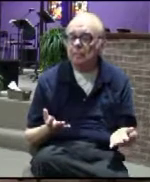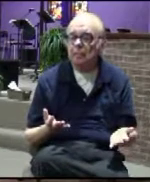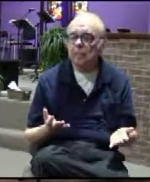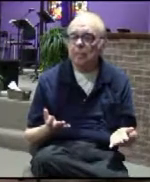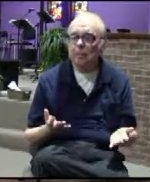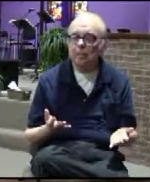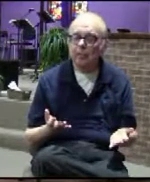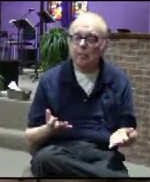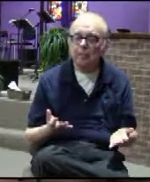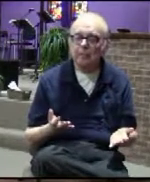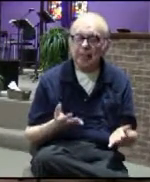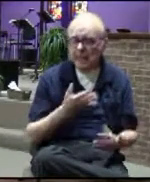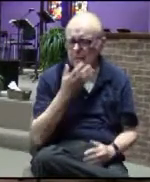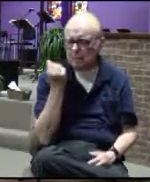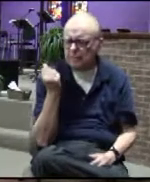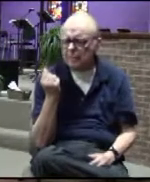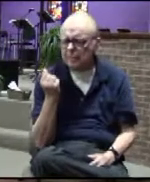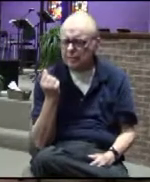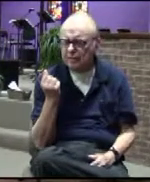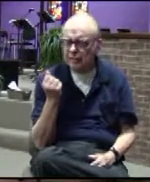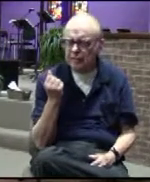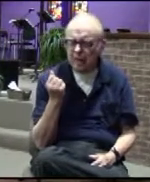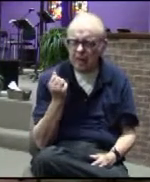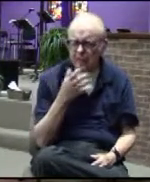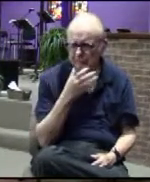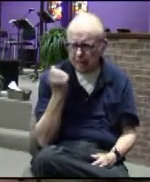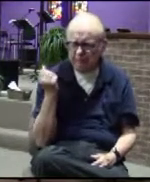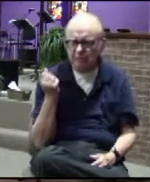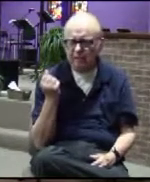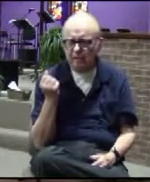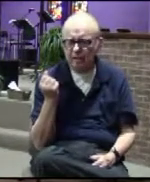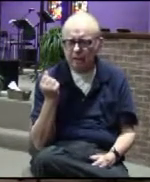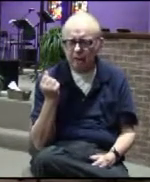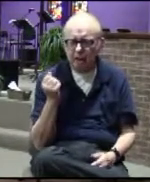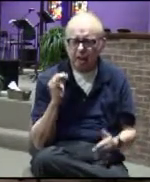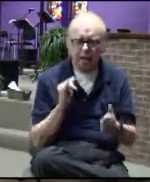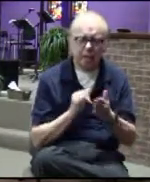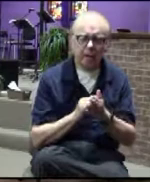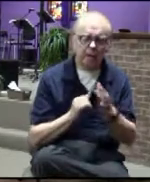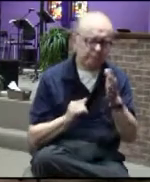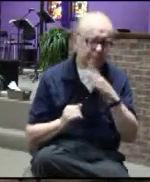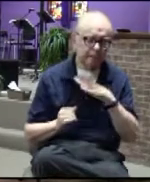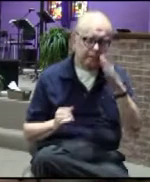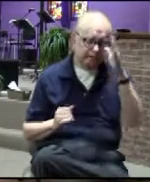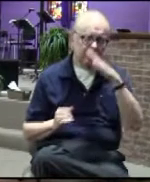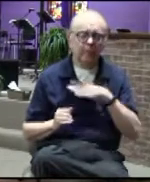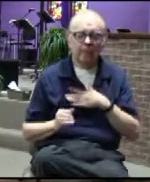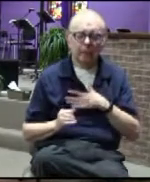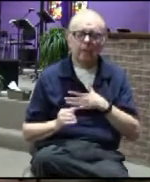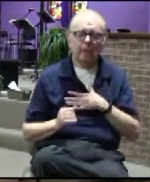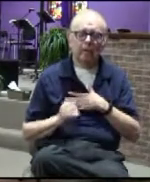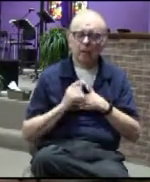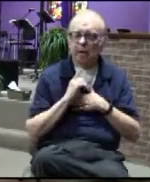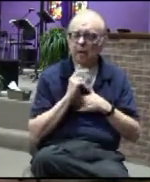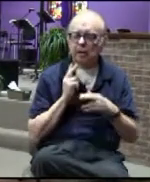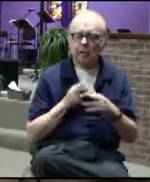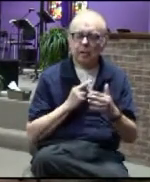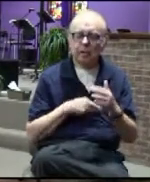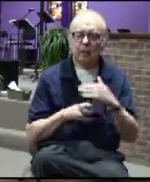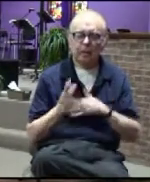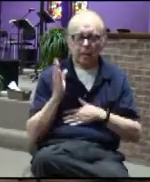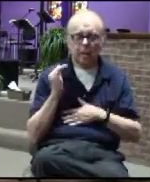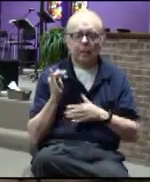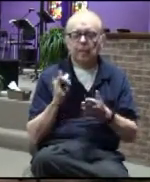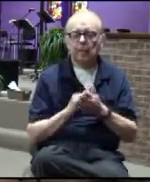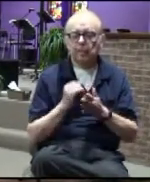the best the best that ladies and gentlemen is righteousness and I